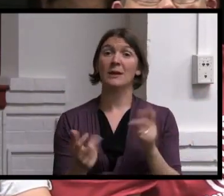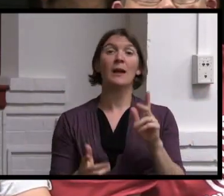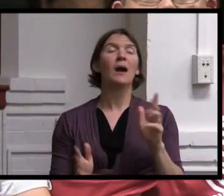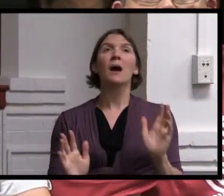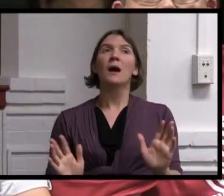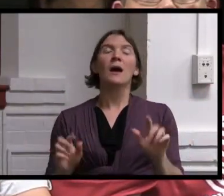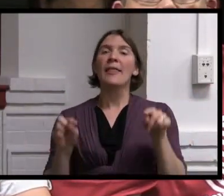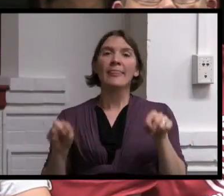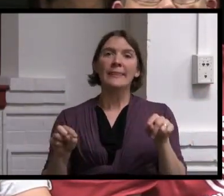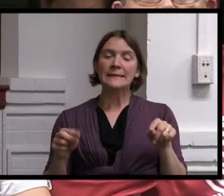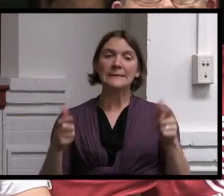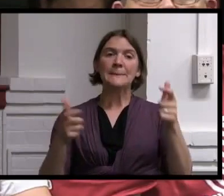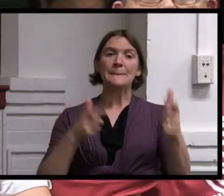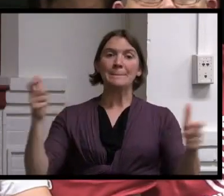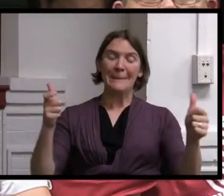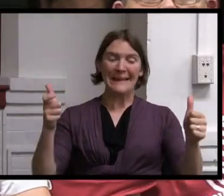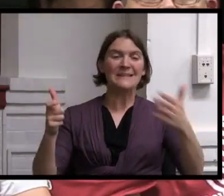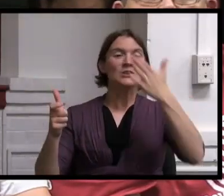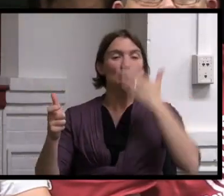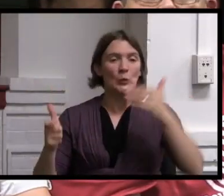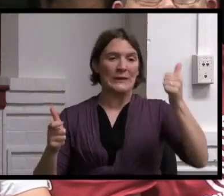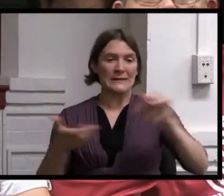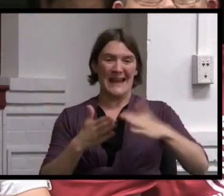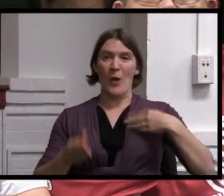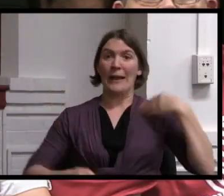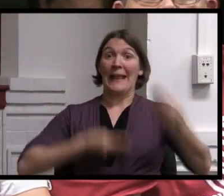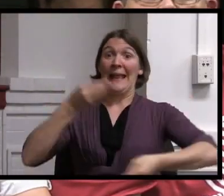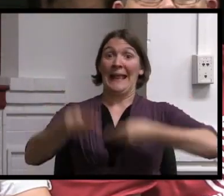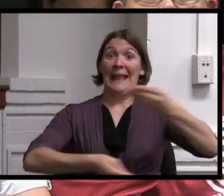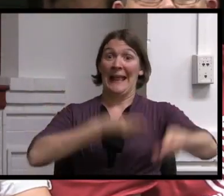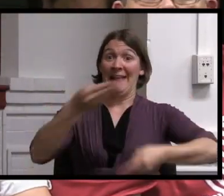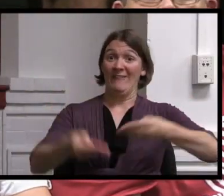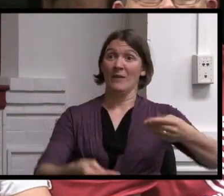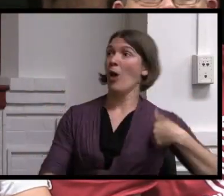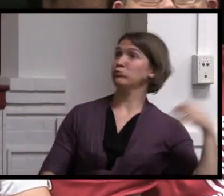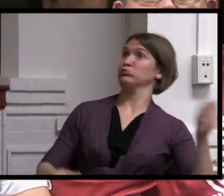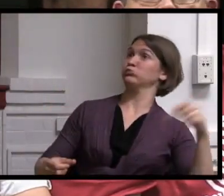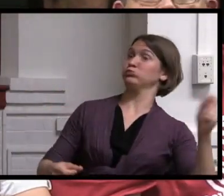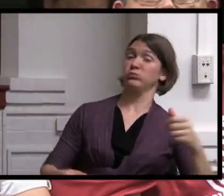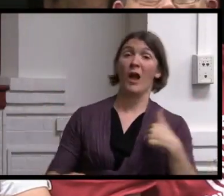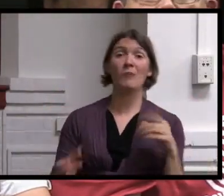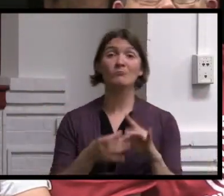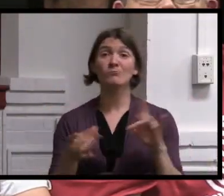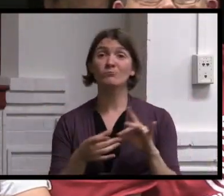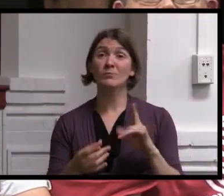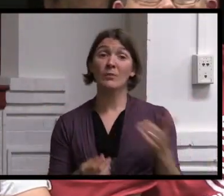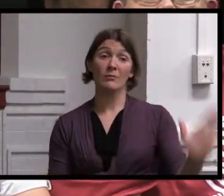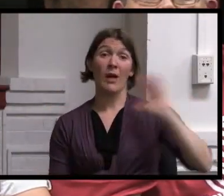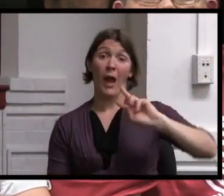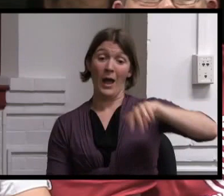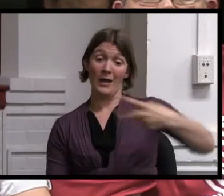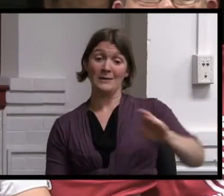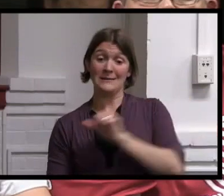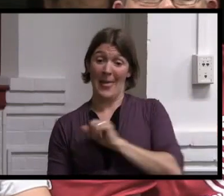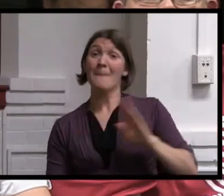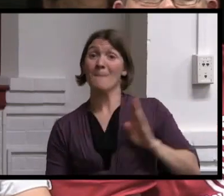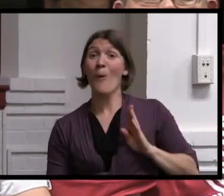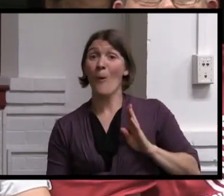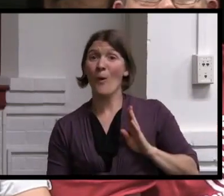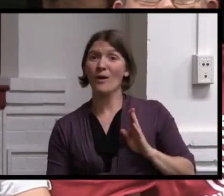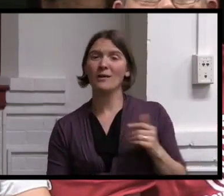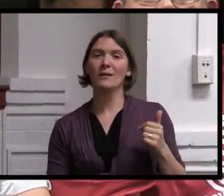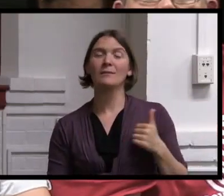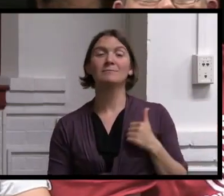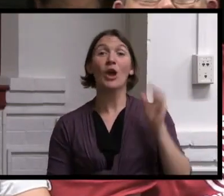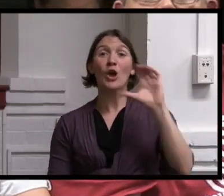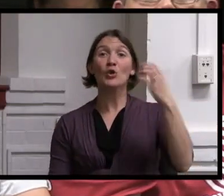People, this is one of the biggest giving communities I know. Mm-hmm. And I used to talk about when I sat up there where you are,